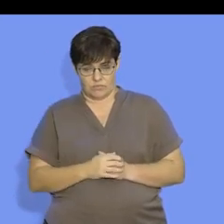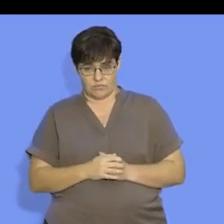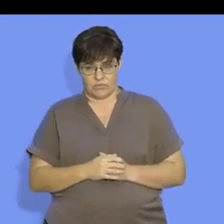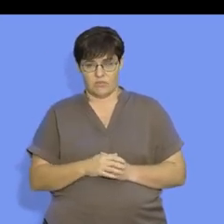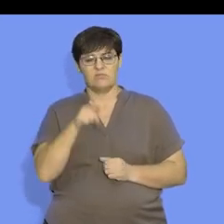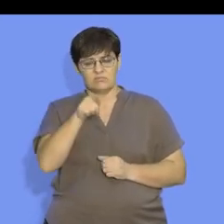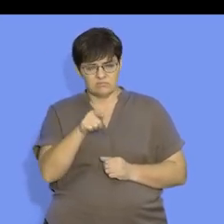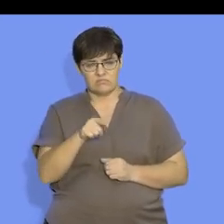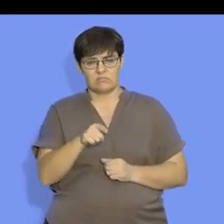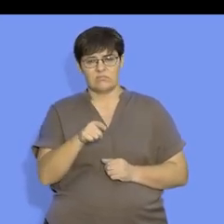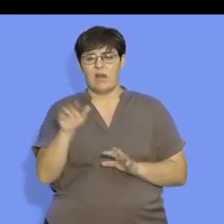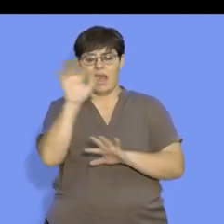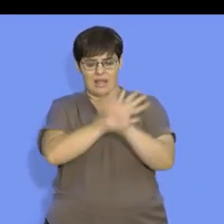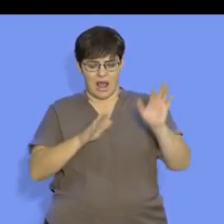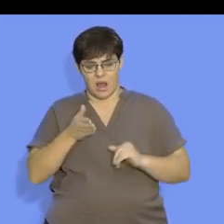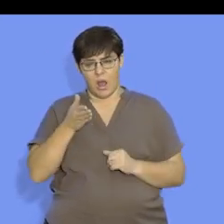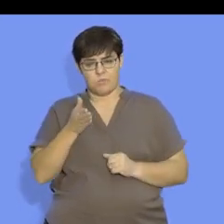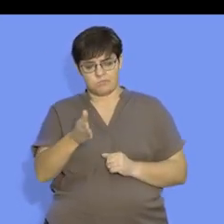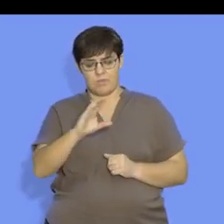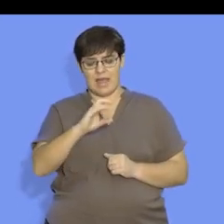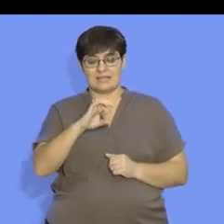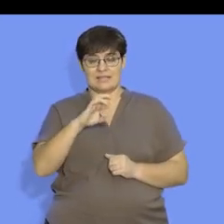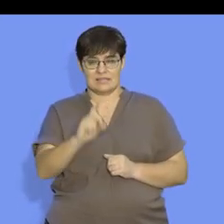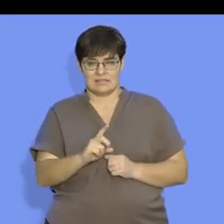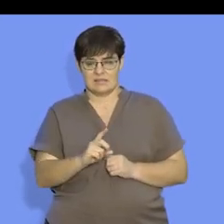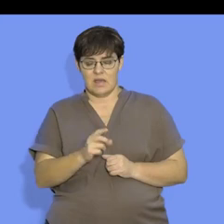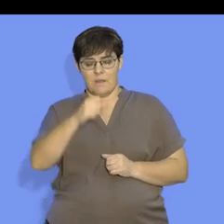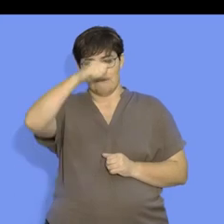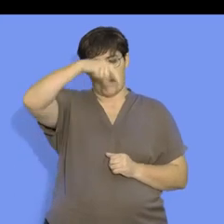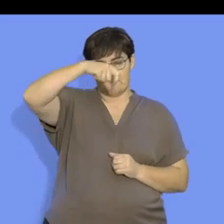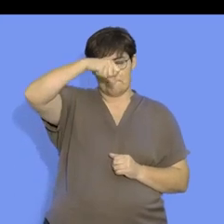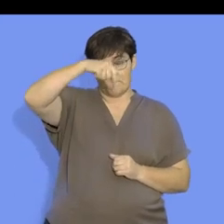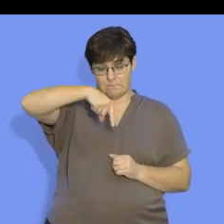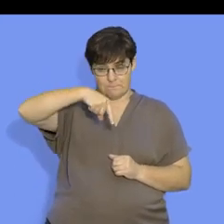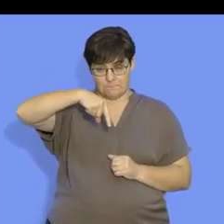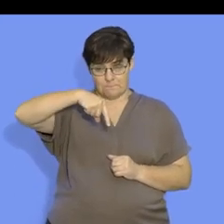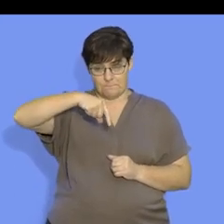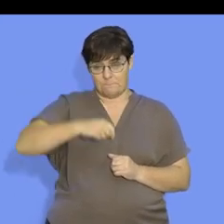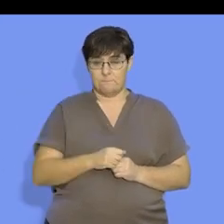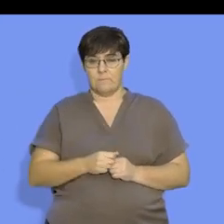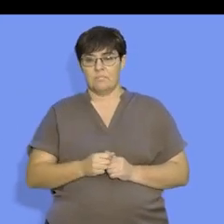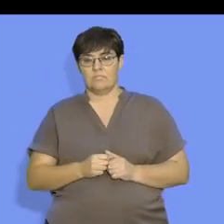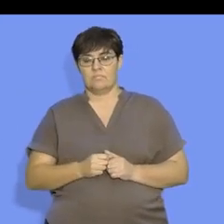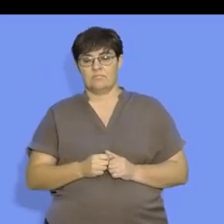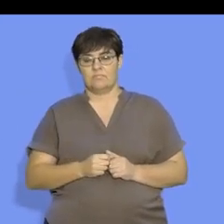an indicator. Its color in the presence of an acid, if we add a few drops of